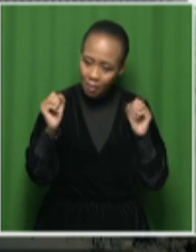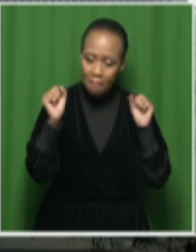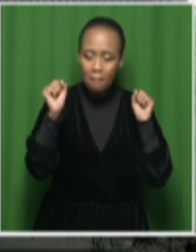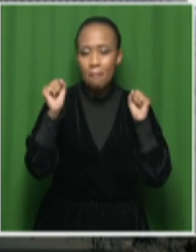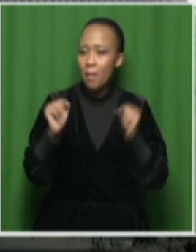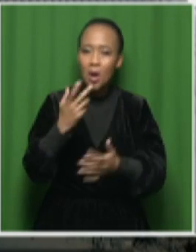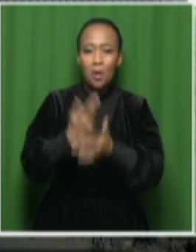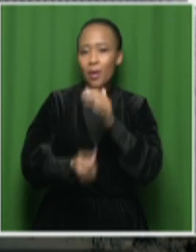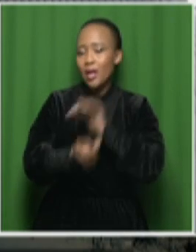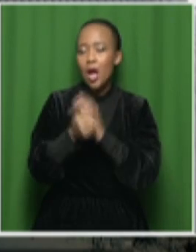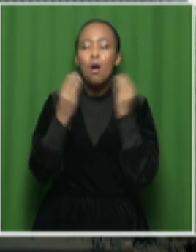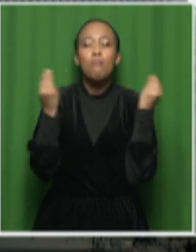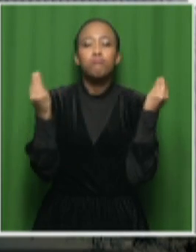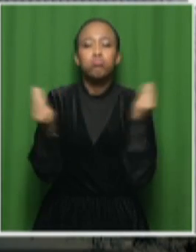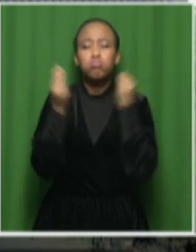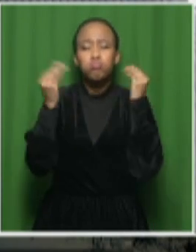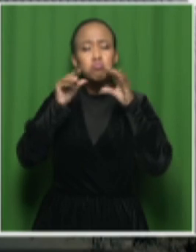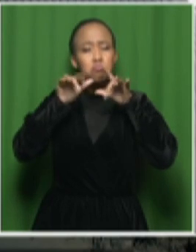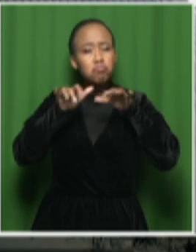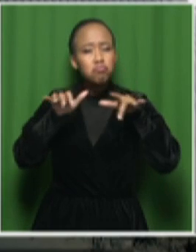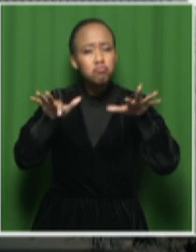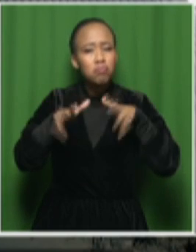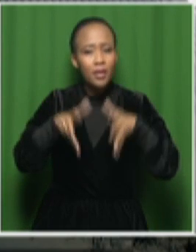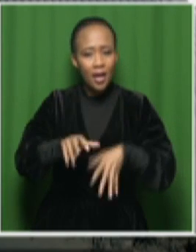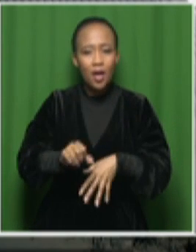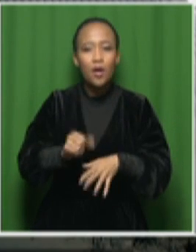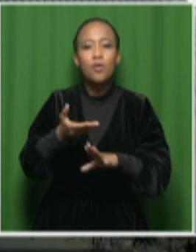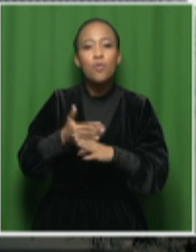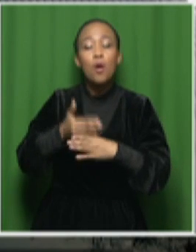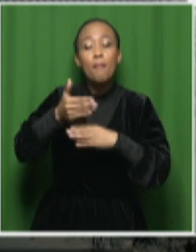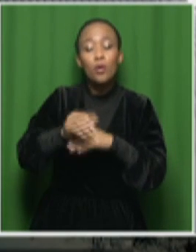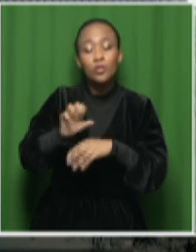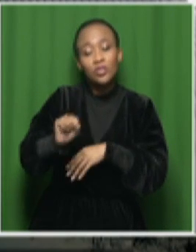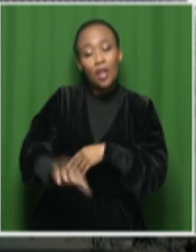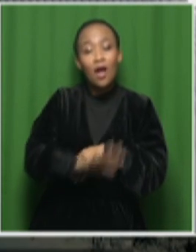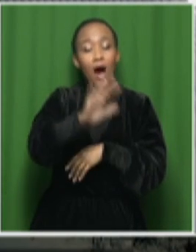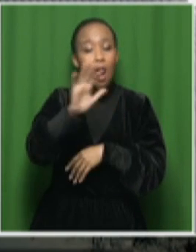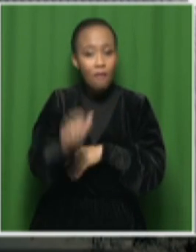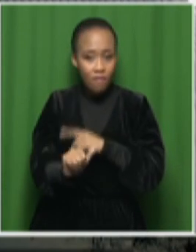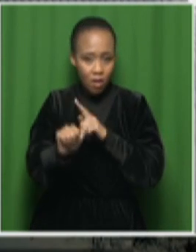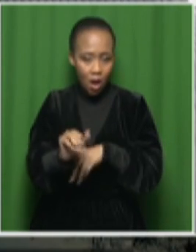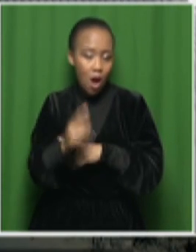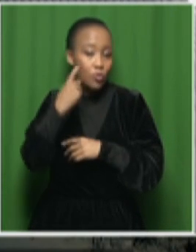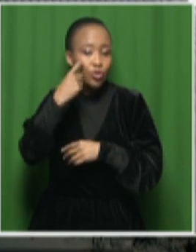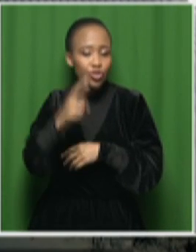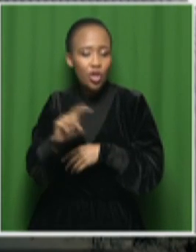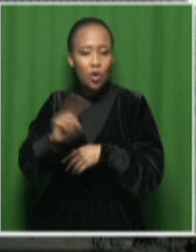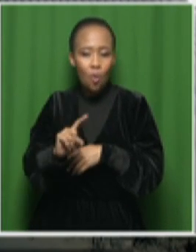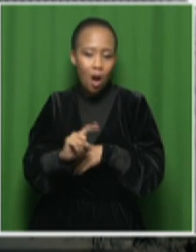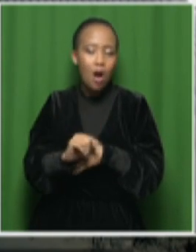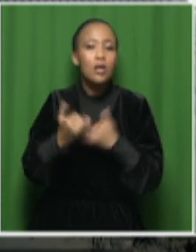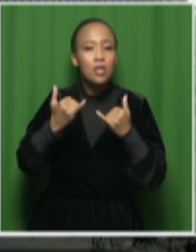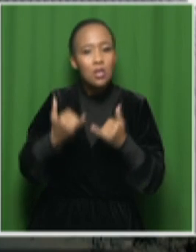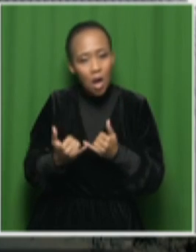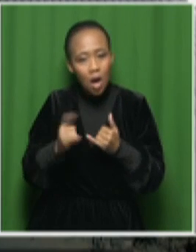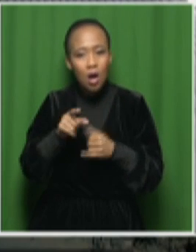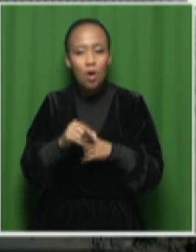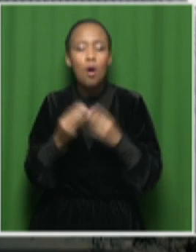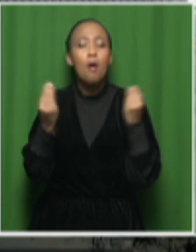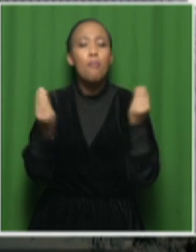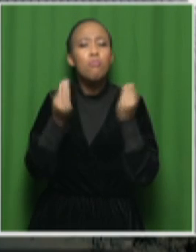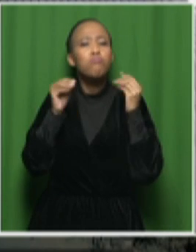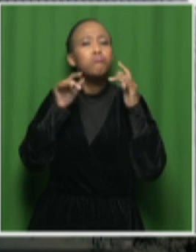of populism in a post-apartheid South Africa, just looking at the rise in populist movements given the underlying